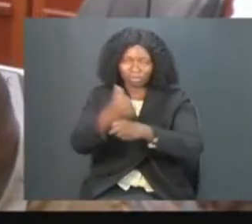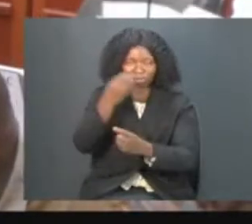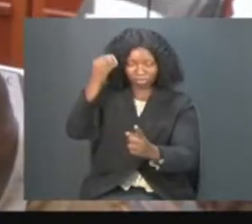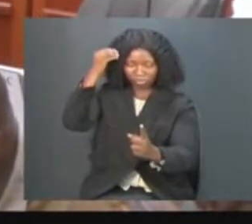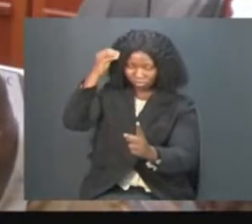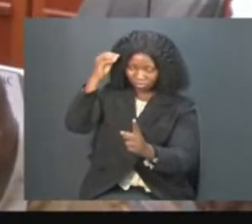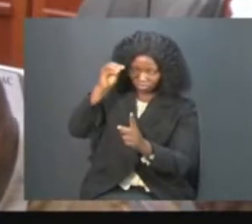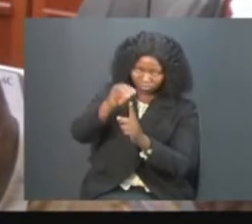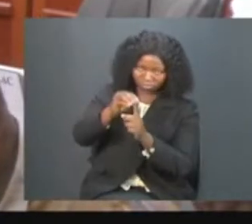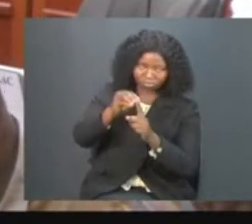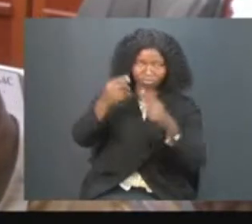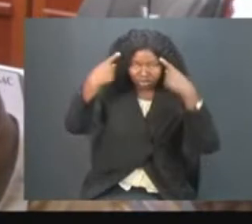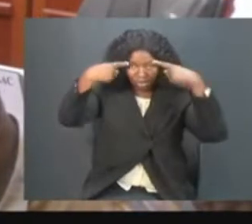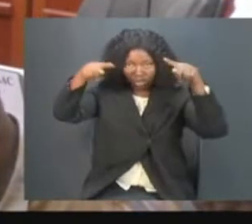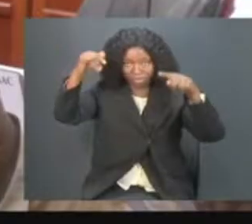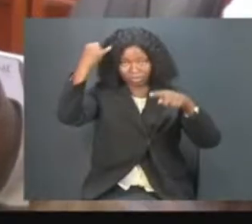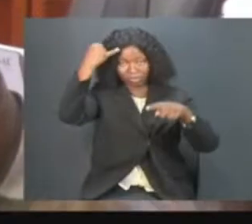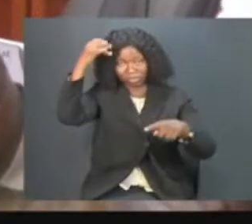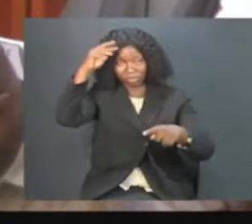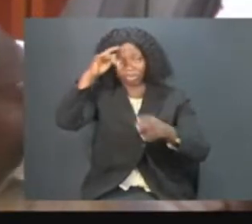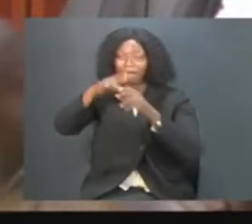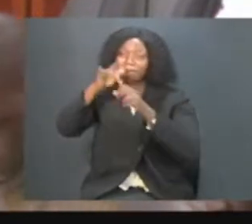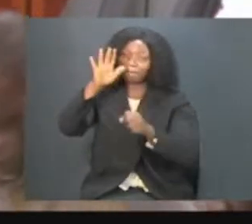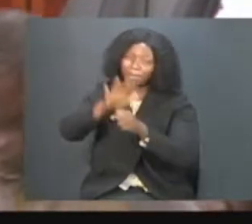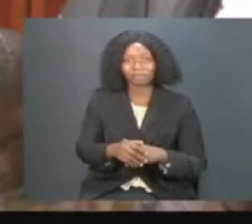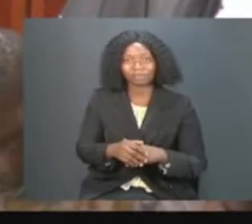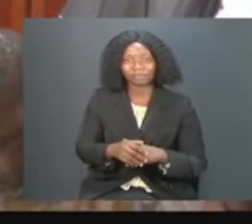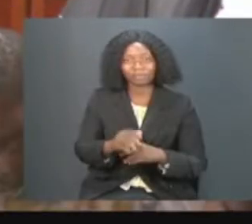His Excellency promised the people of Ghana. His